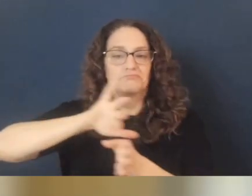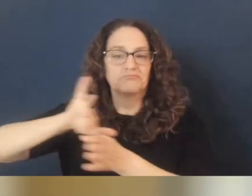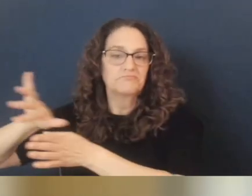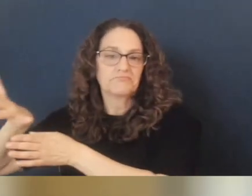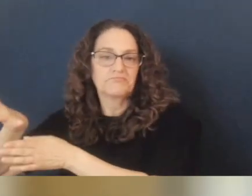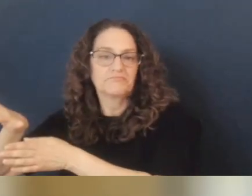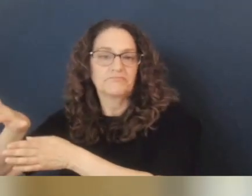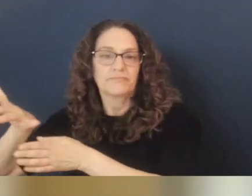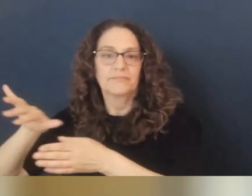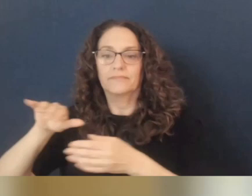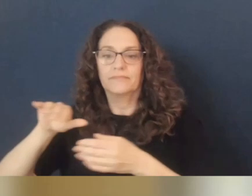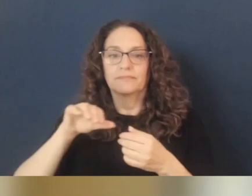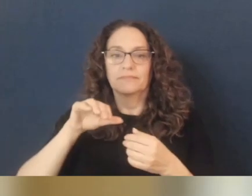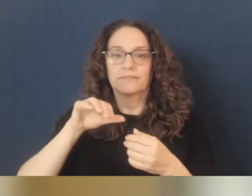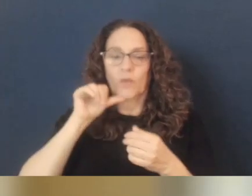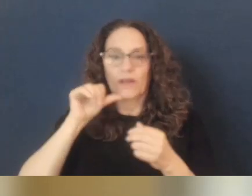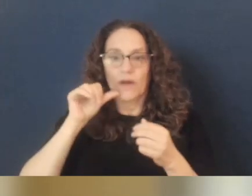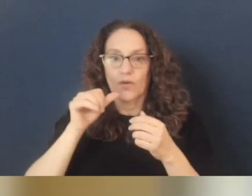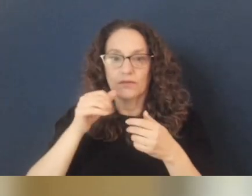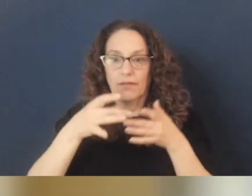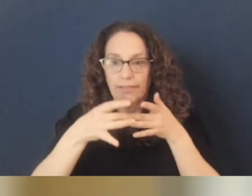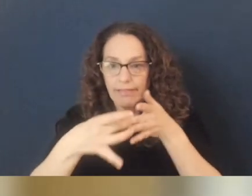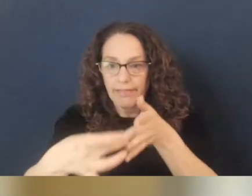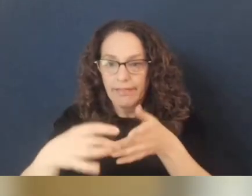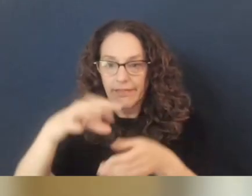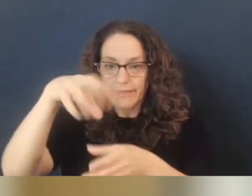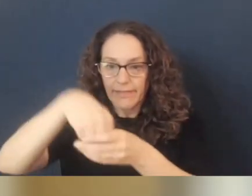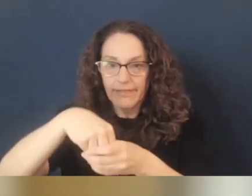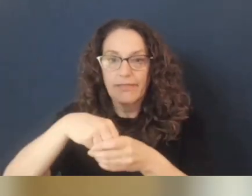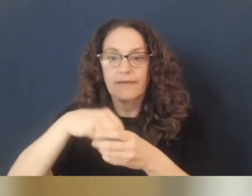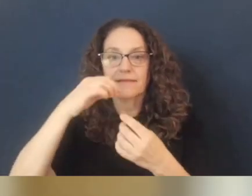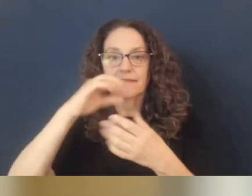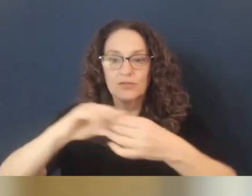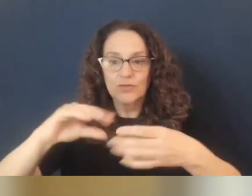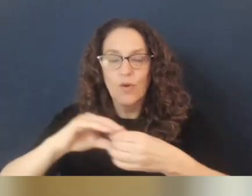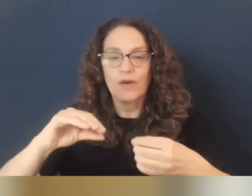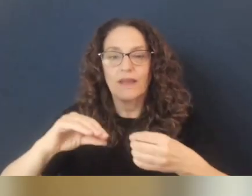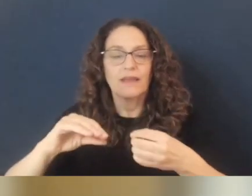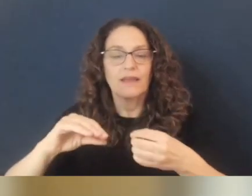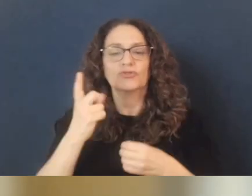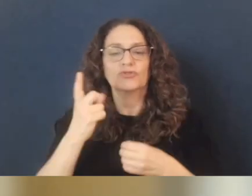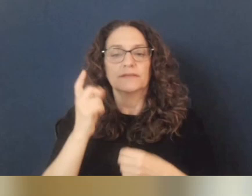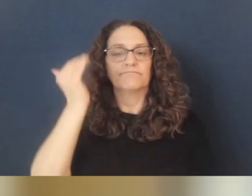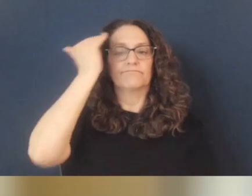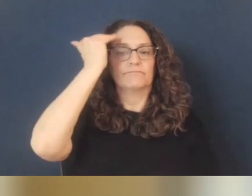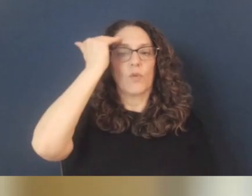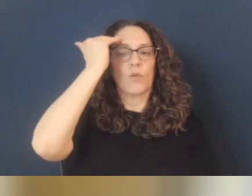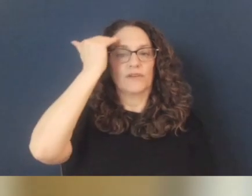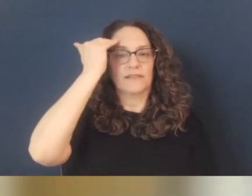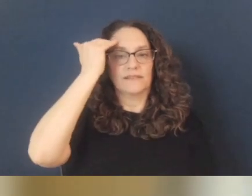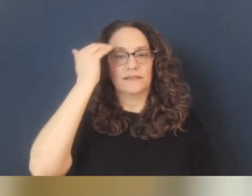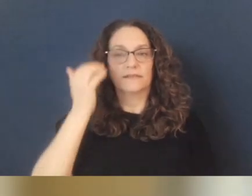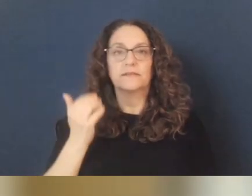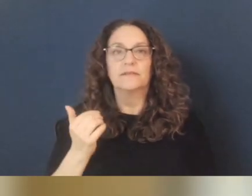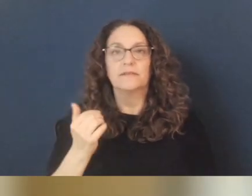what happened way back when, but we're aware that what's happening is present thinking right